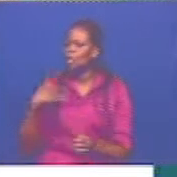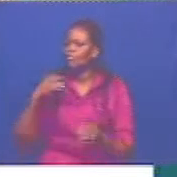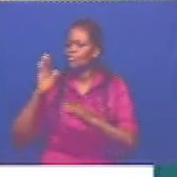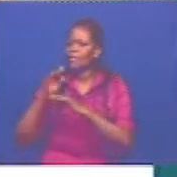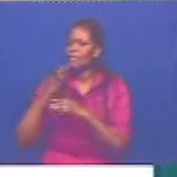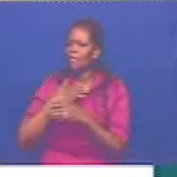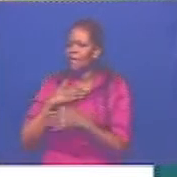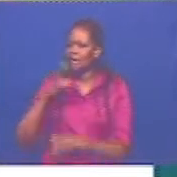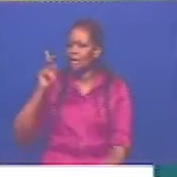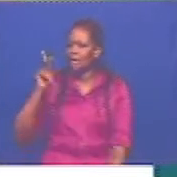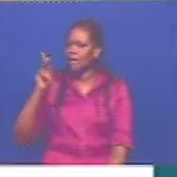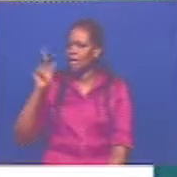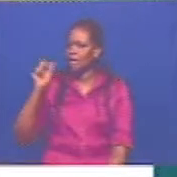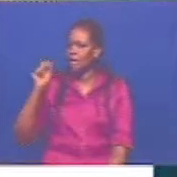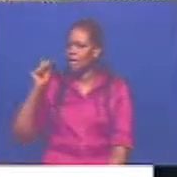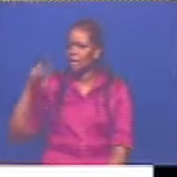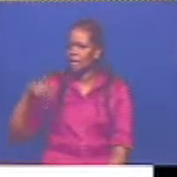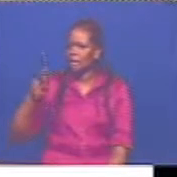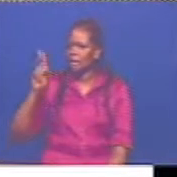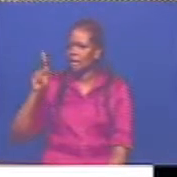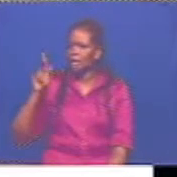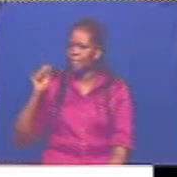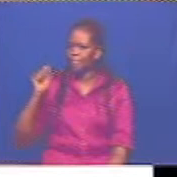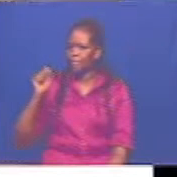kapuka. Mm-hmm. Chunguza sana zile songs